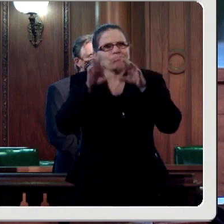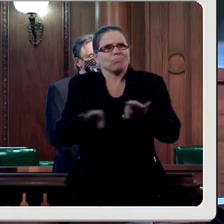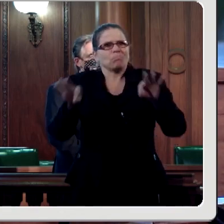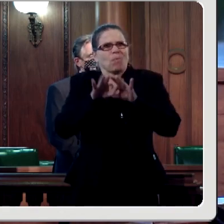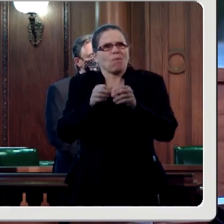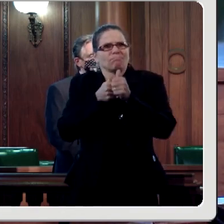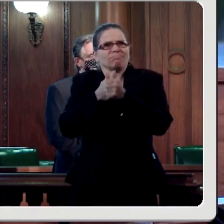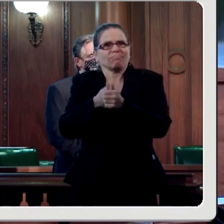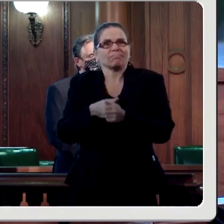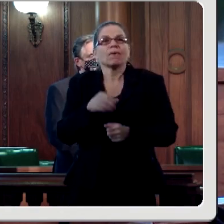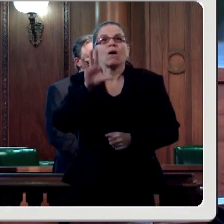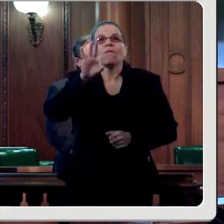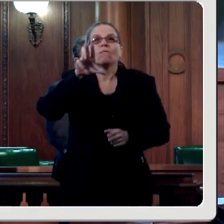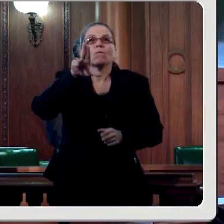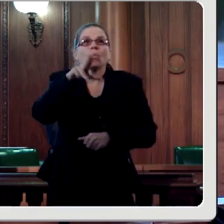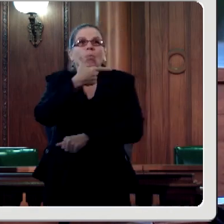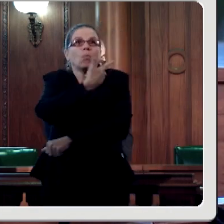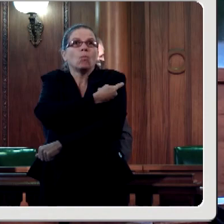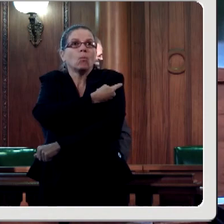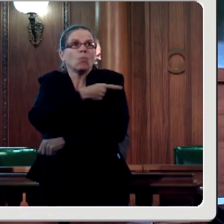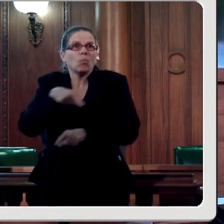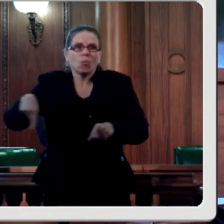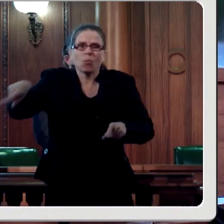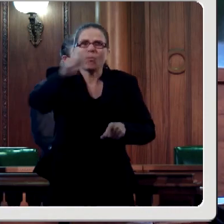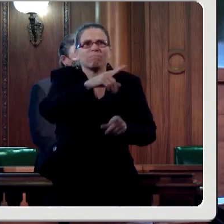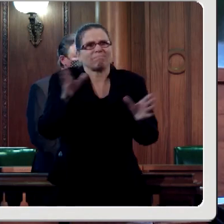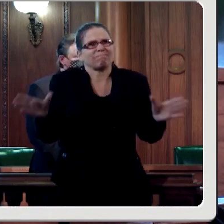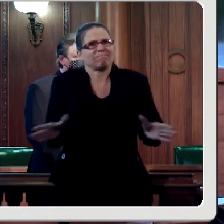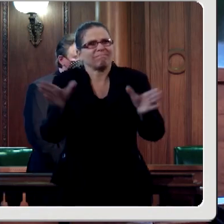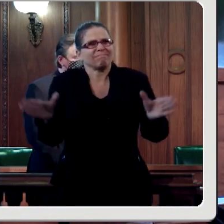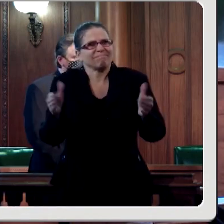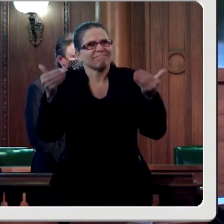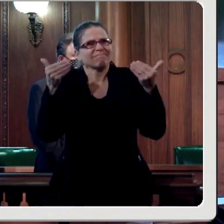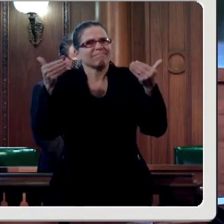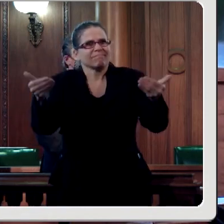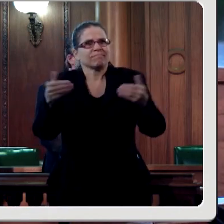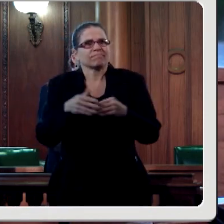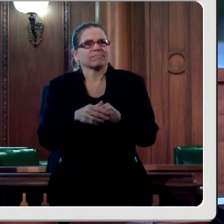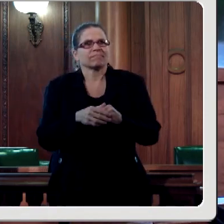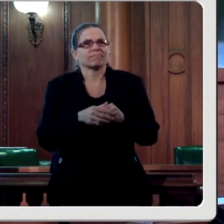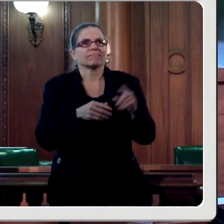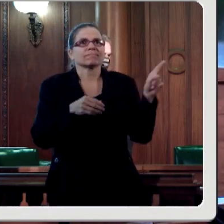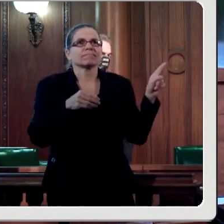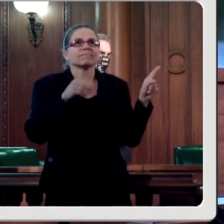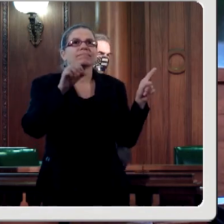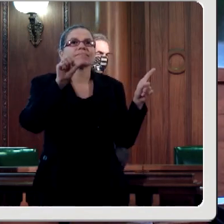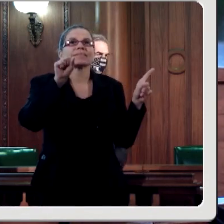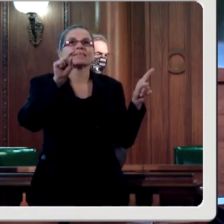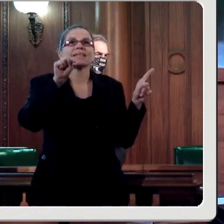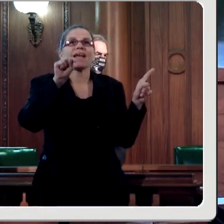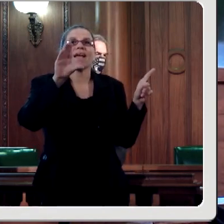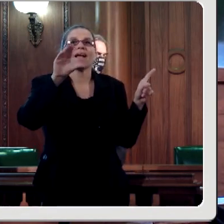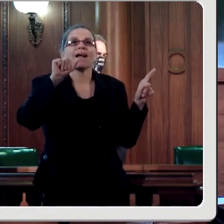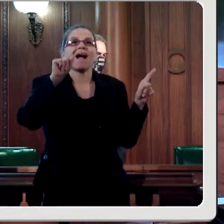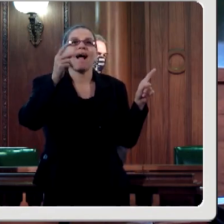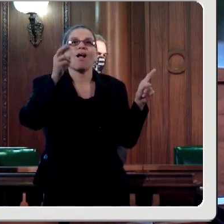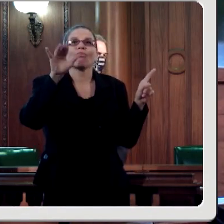held a drive-through flu clinic at St. Catherine's last week. We gave,